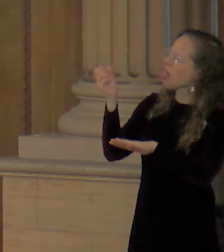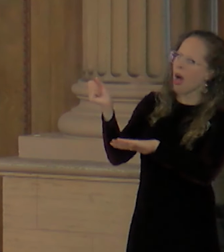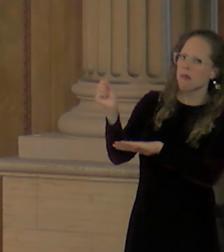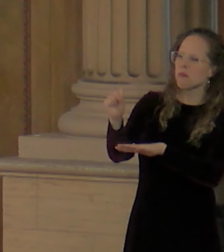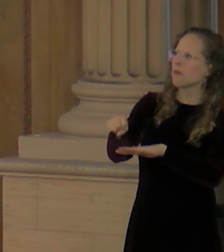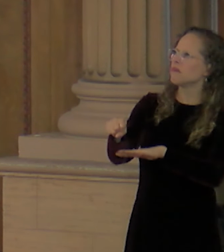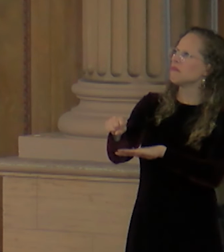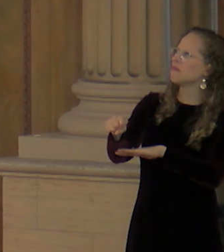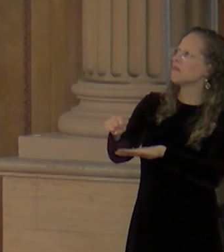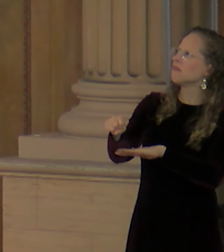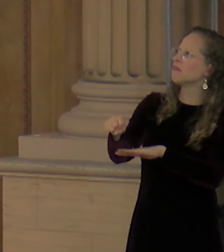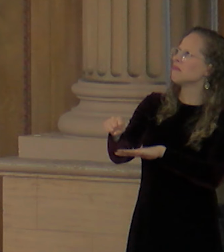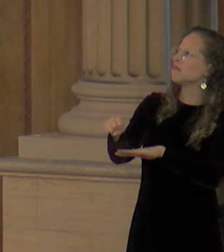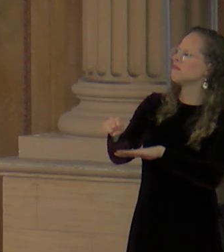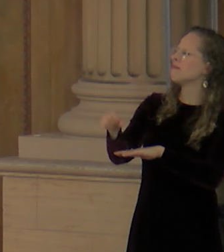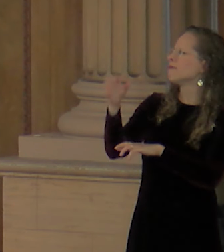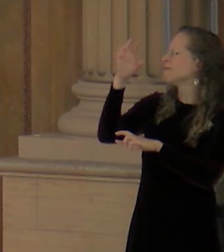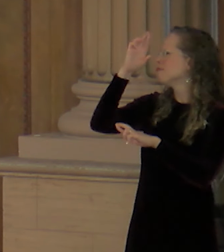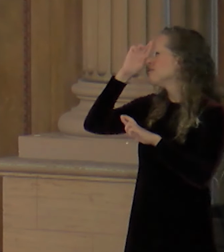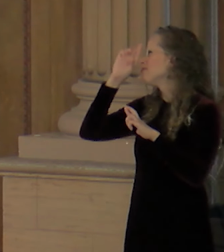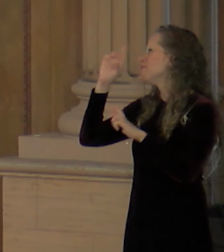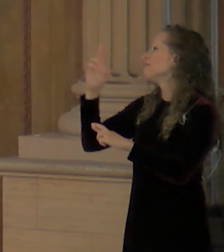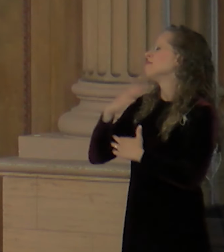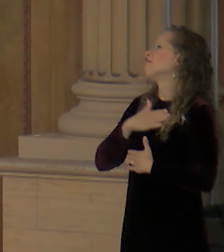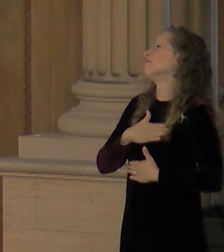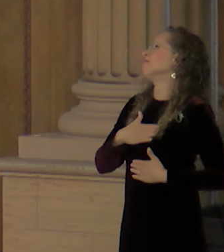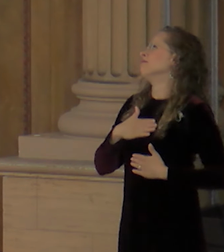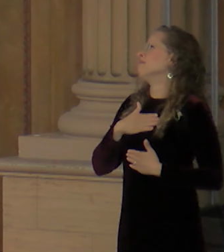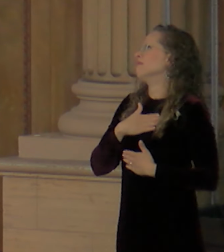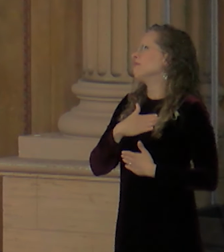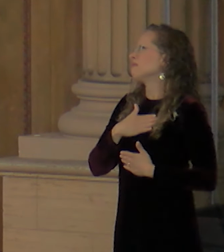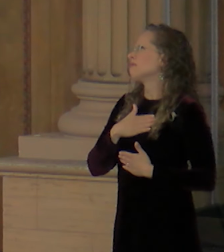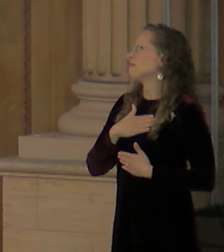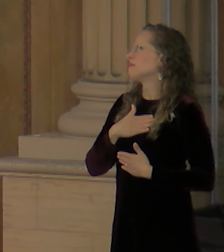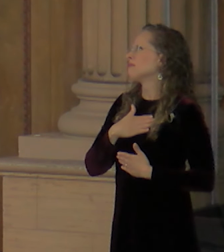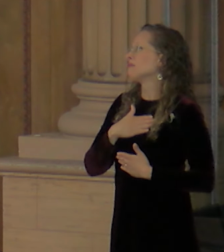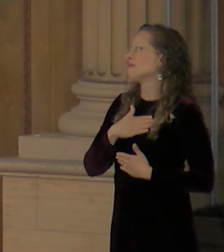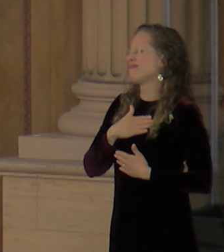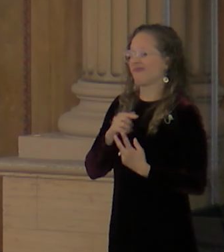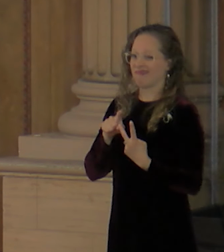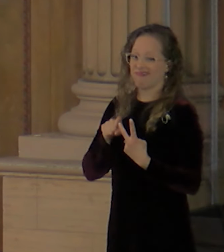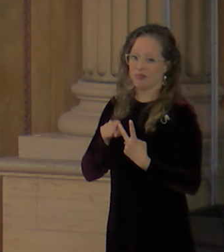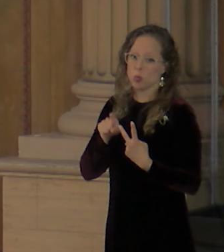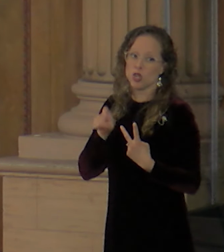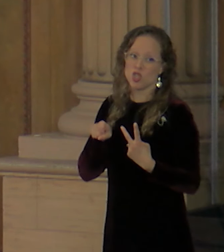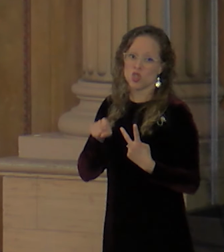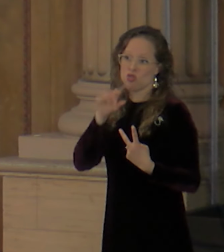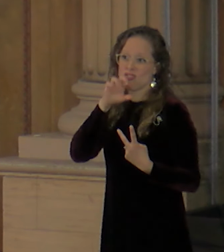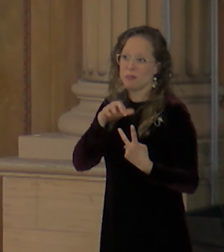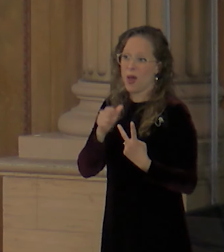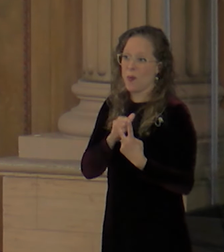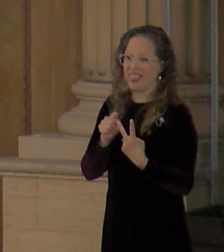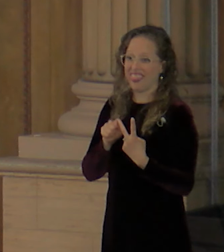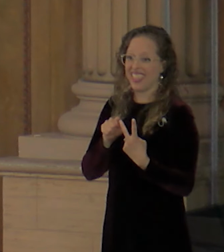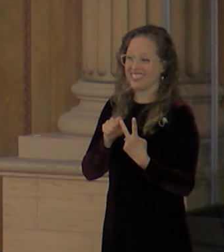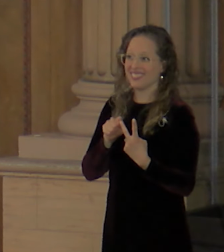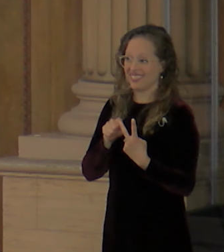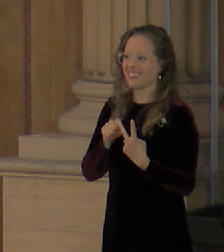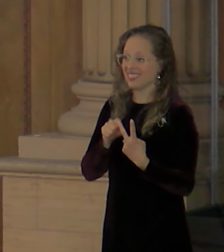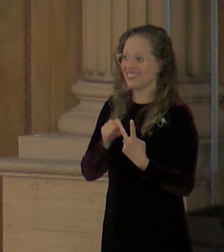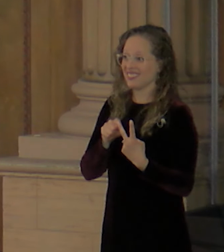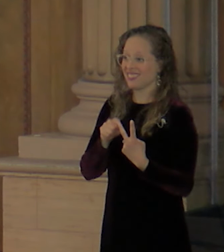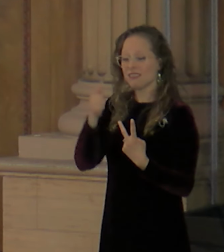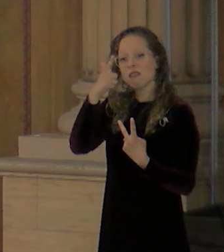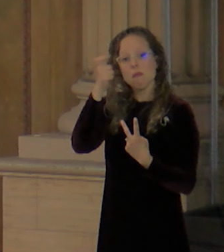And we really need to be the latter. We need to understand that evil is real and it's far worse than we